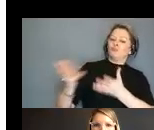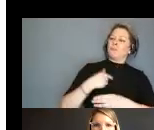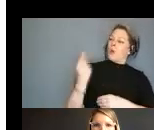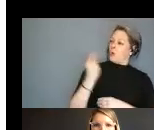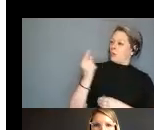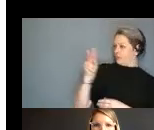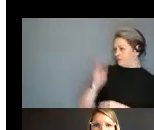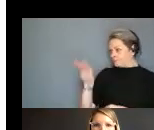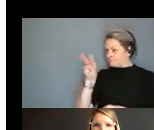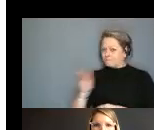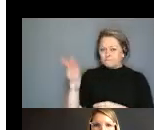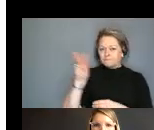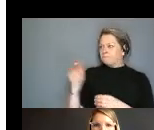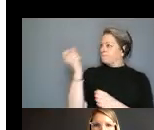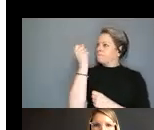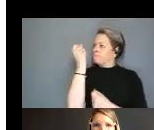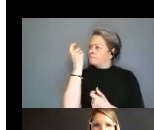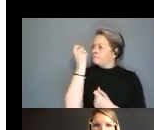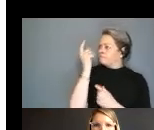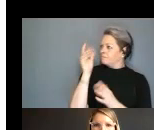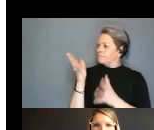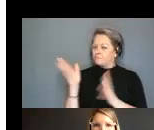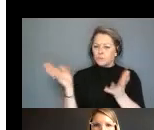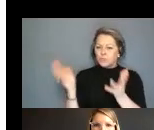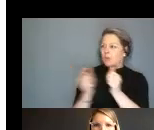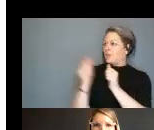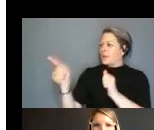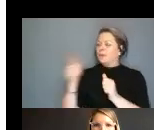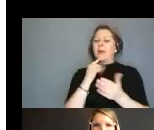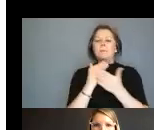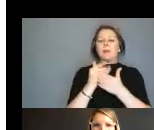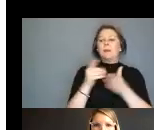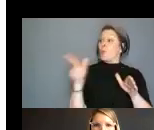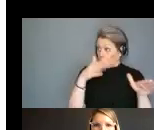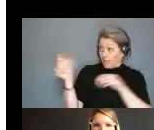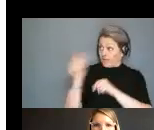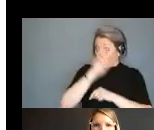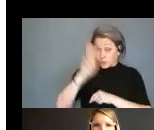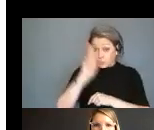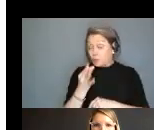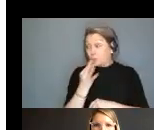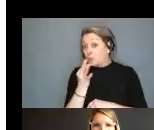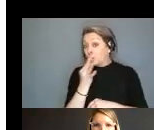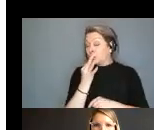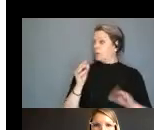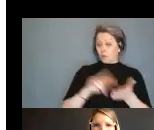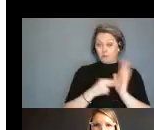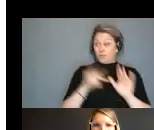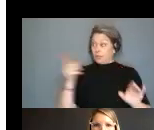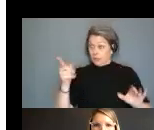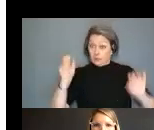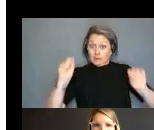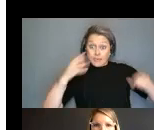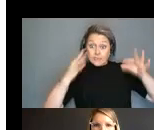that understanding. Like we're having that conversation. I'm talking to Steve about discharge from hospital. does he have adequate information to make this